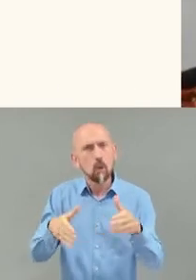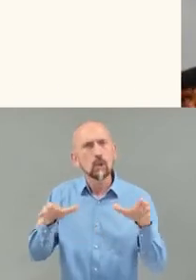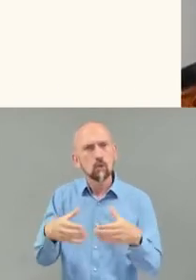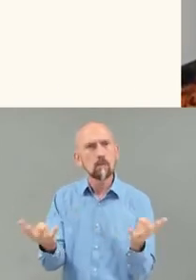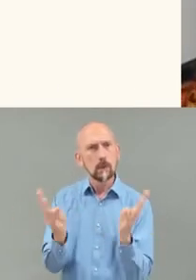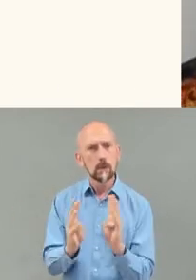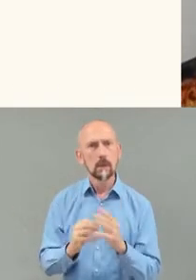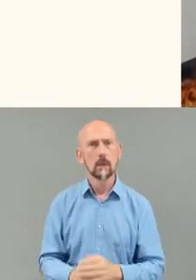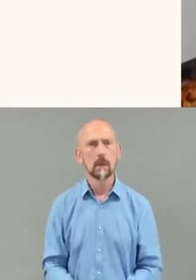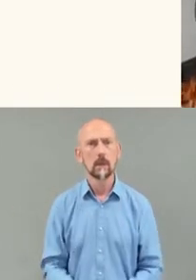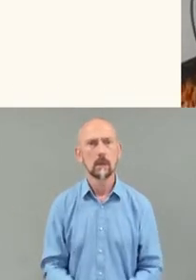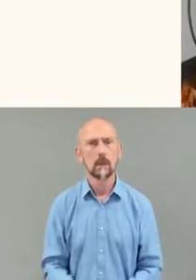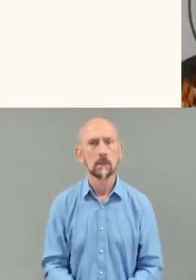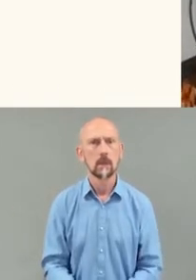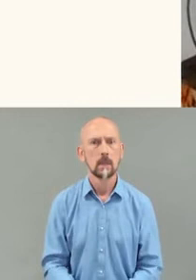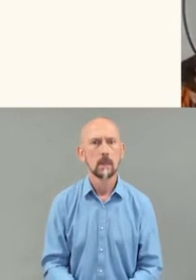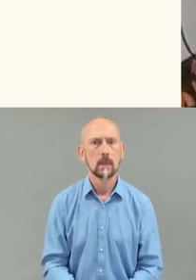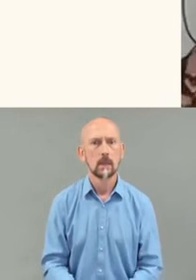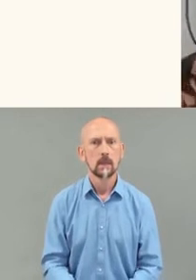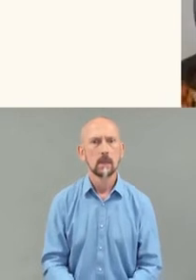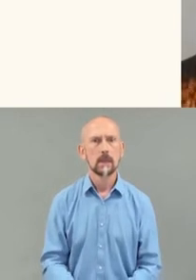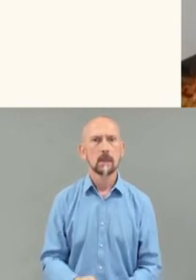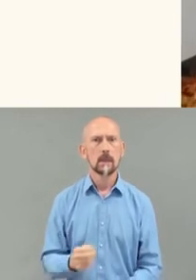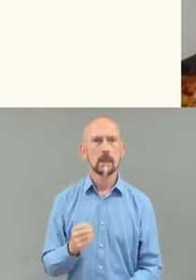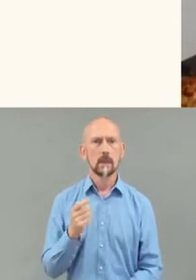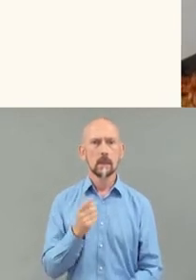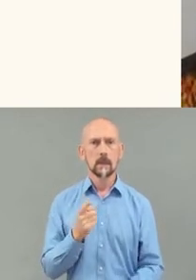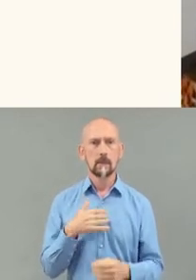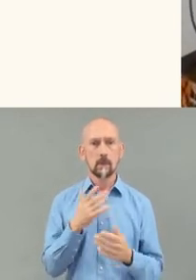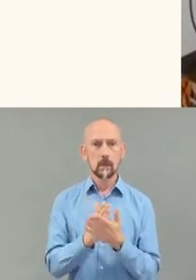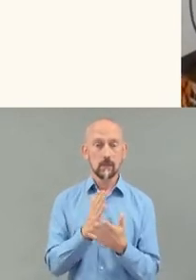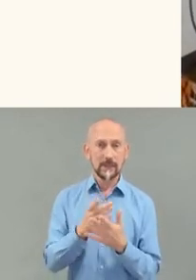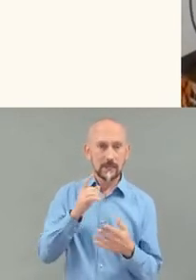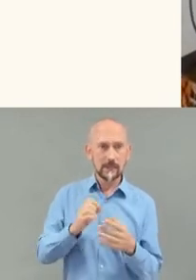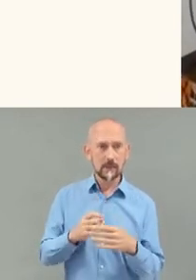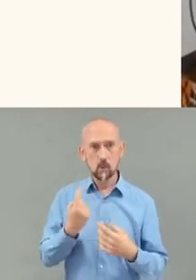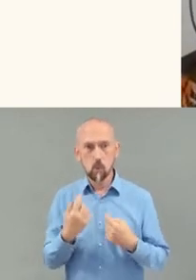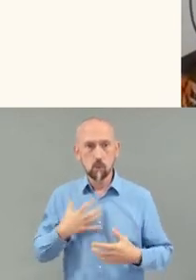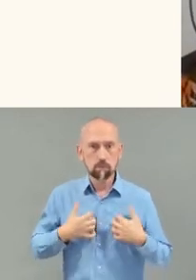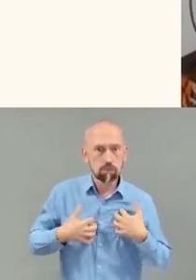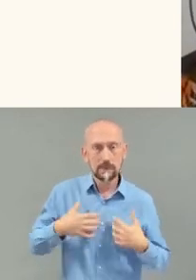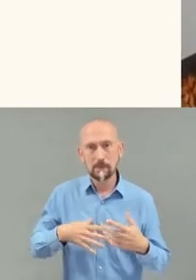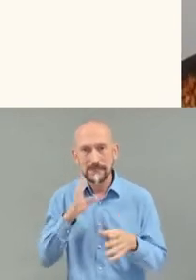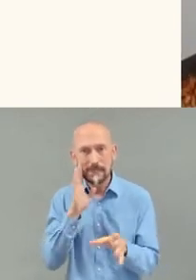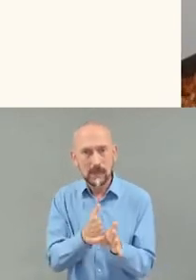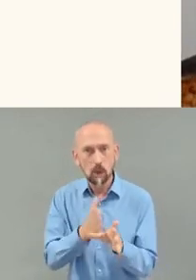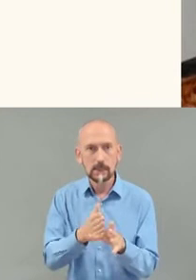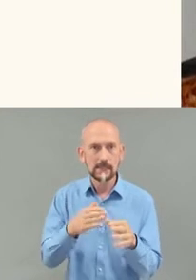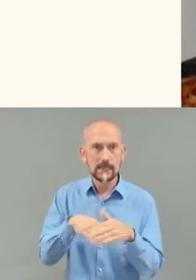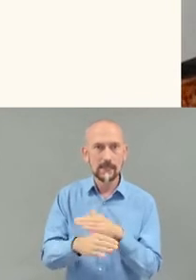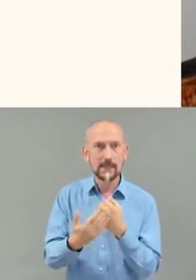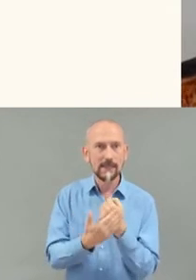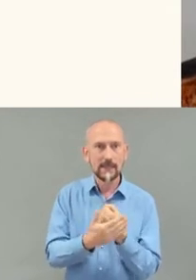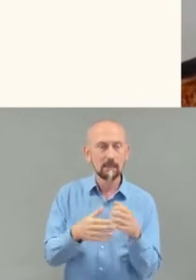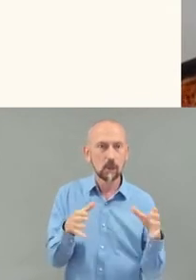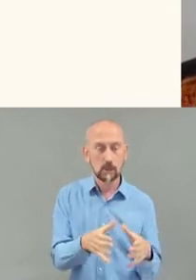of SnapBAM, which is an online LinkedIn community for aspiring clinical psychologists from ethnic minorities. There's 700 members